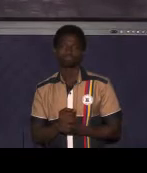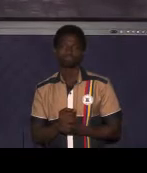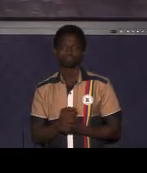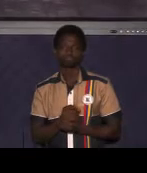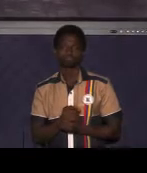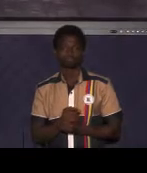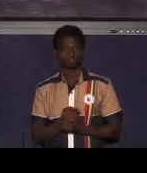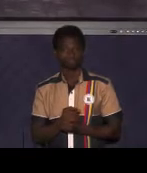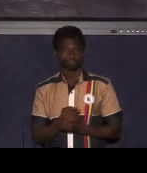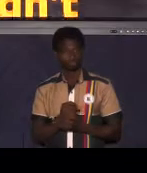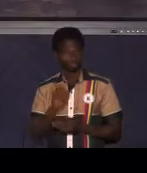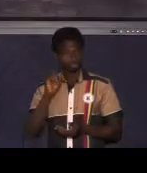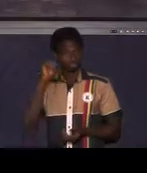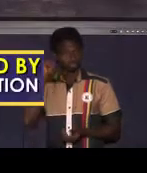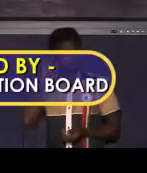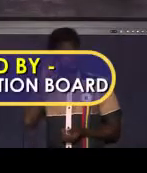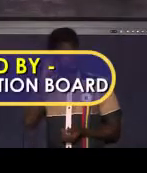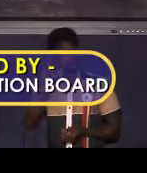Should.